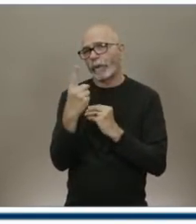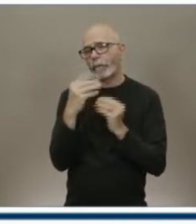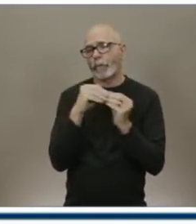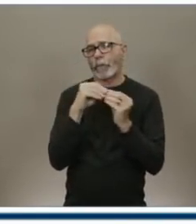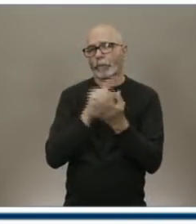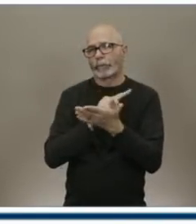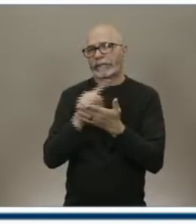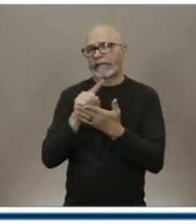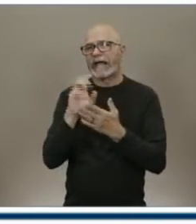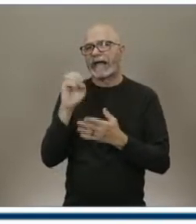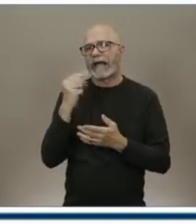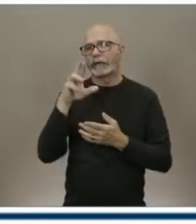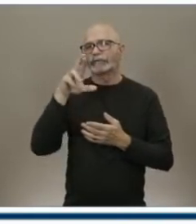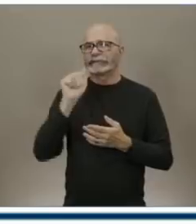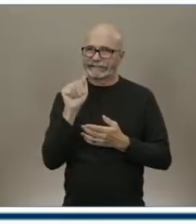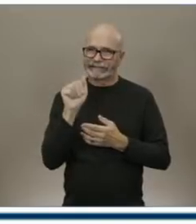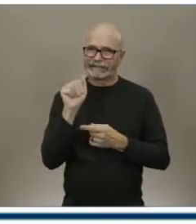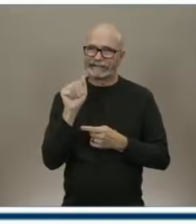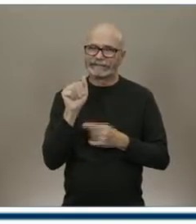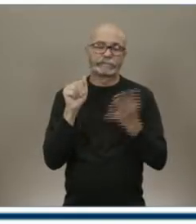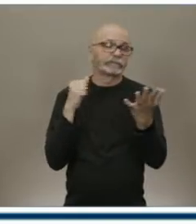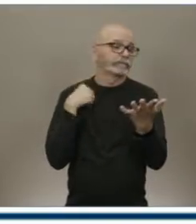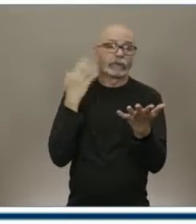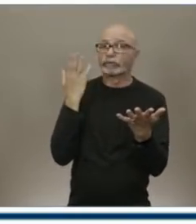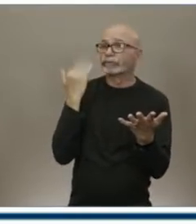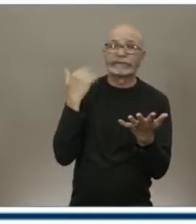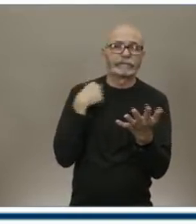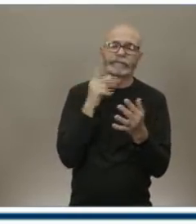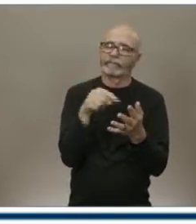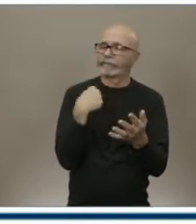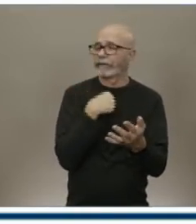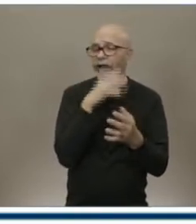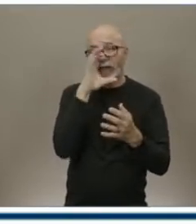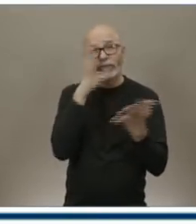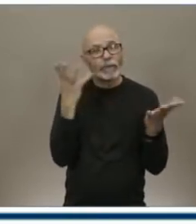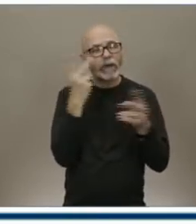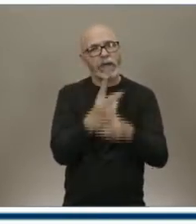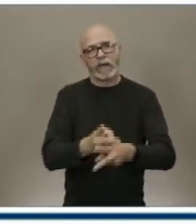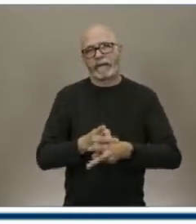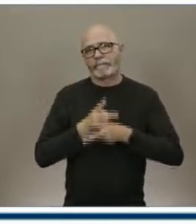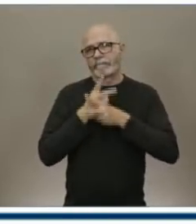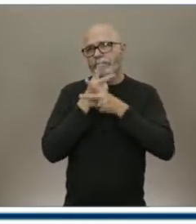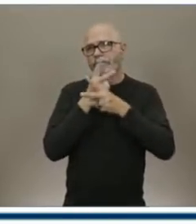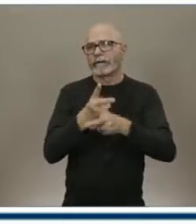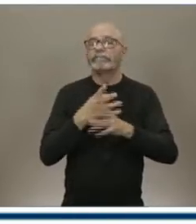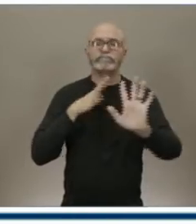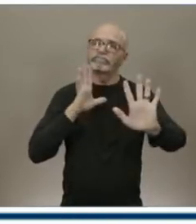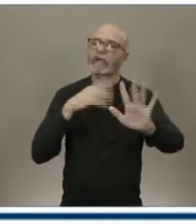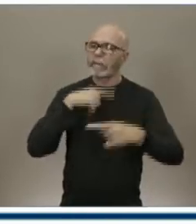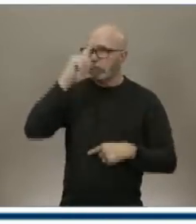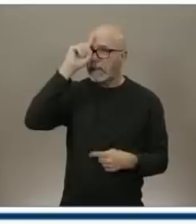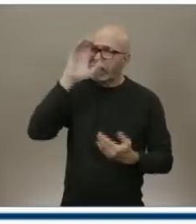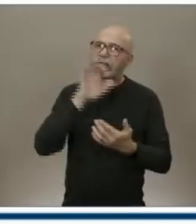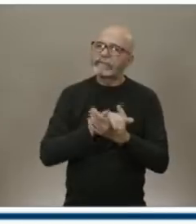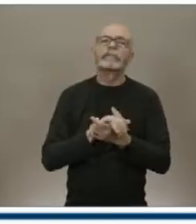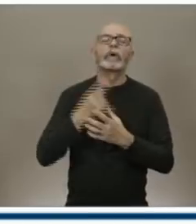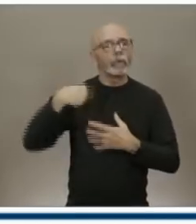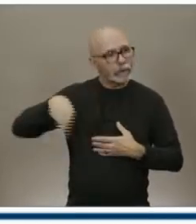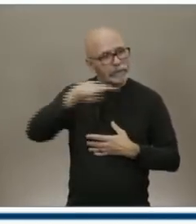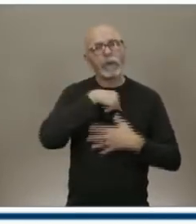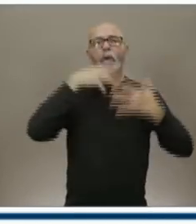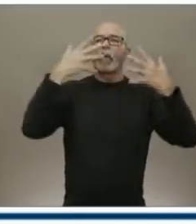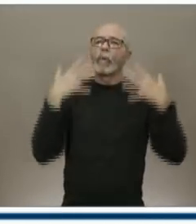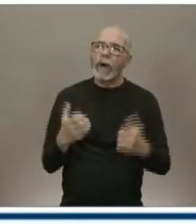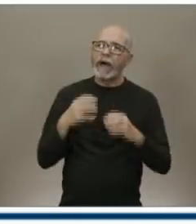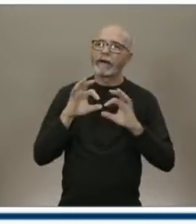a precautionary measure, and it's my belief, that families would want us to do everything we can to protect their